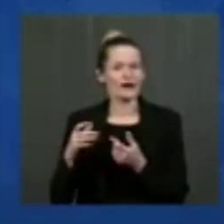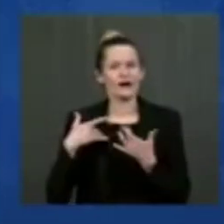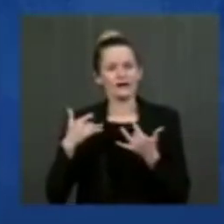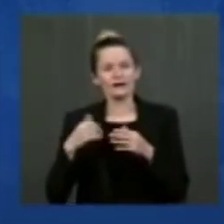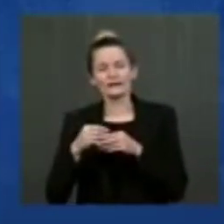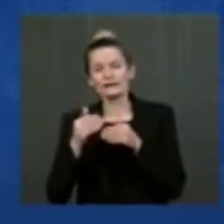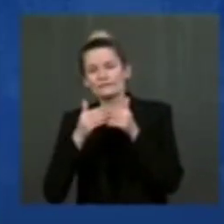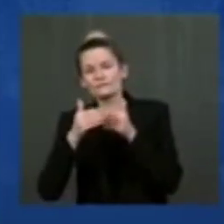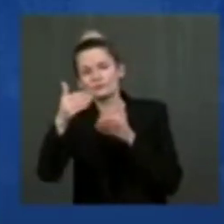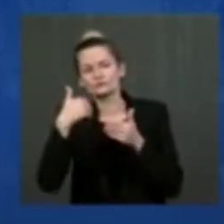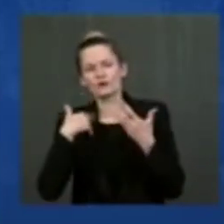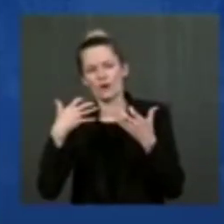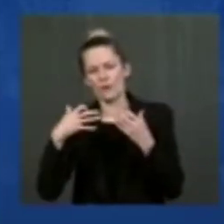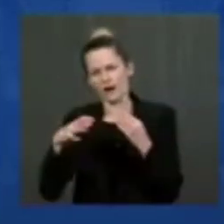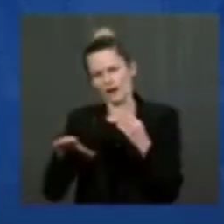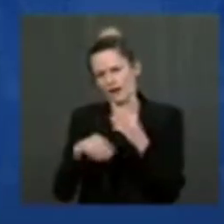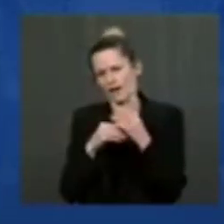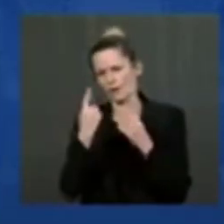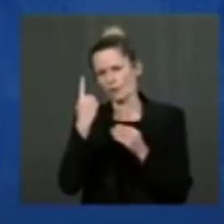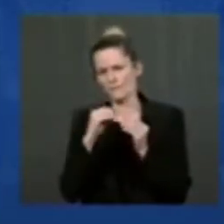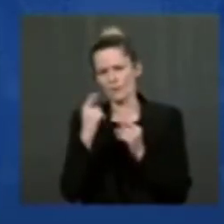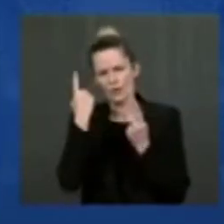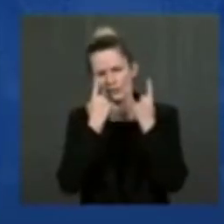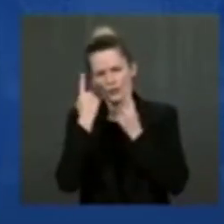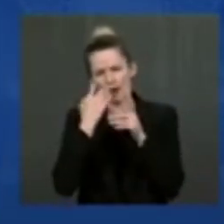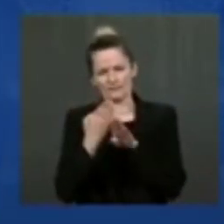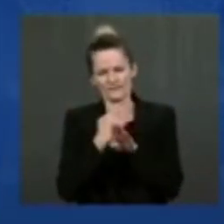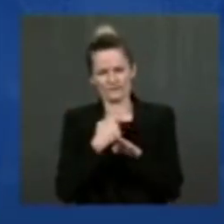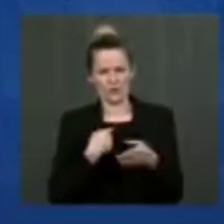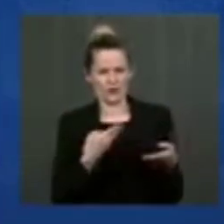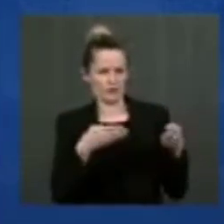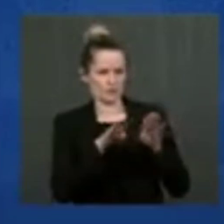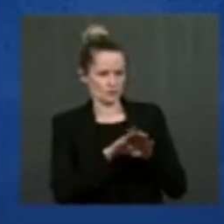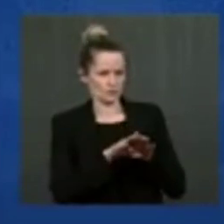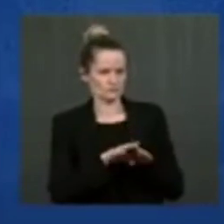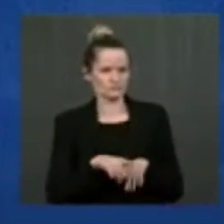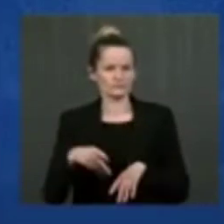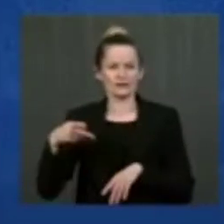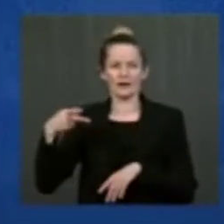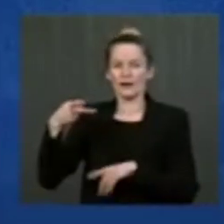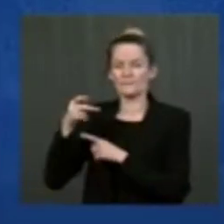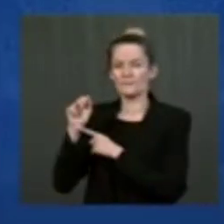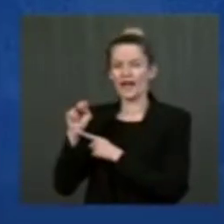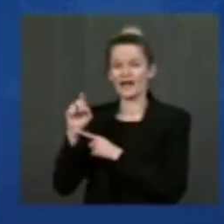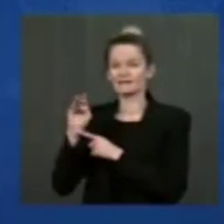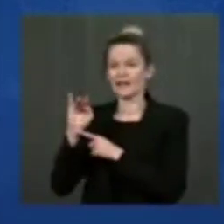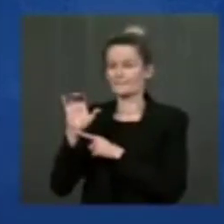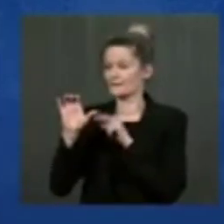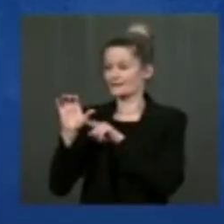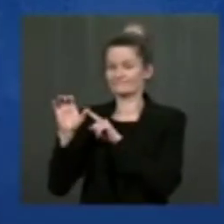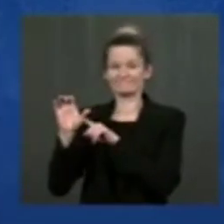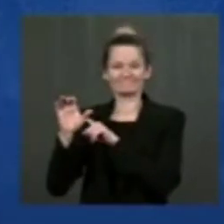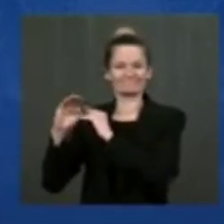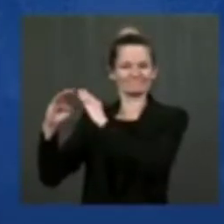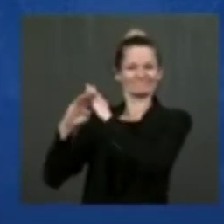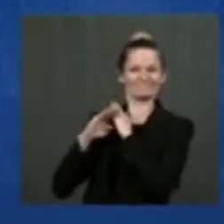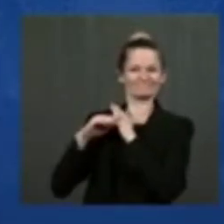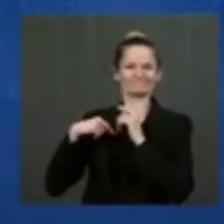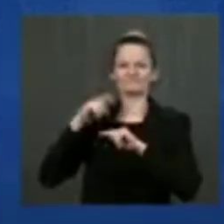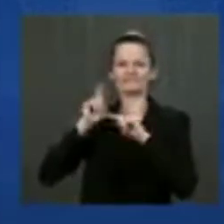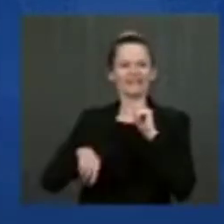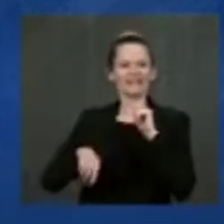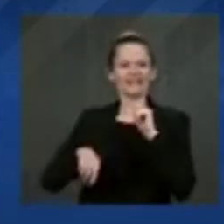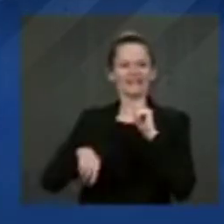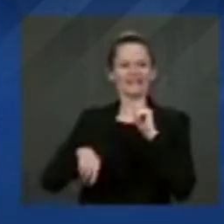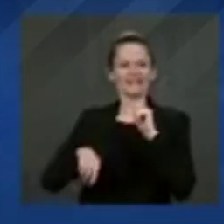Closing. While the pandemic has prevented me from traveling as much as I'd like, I've had a chance to meet with